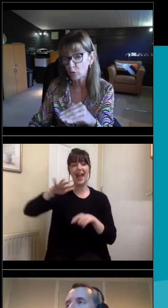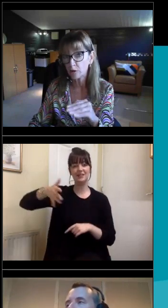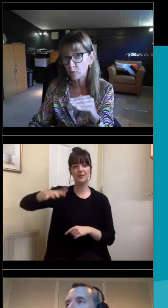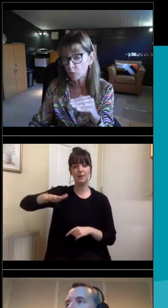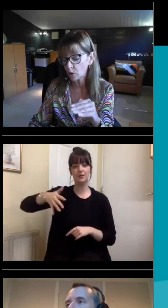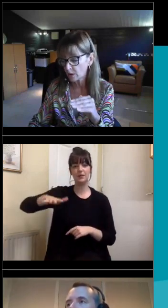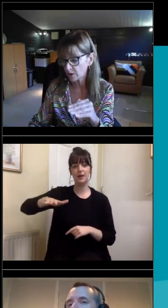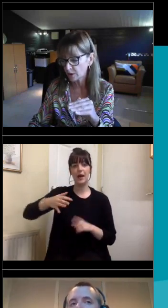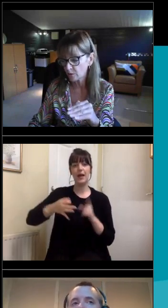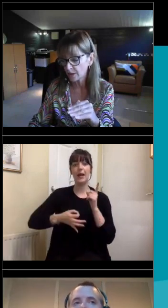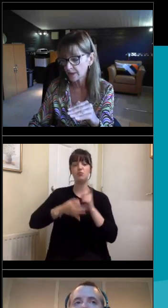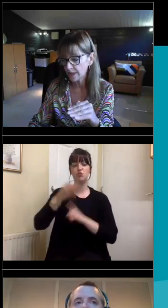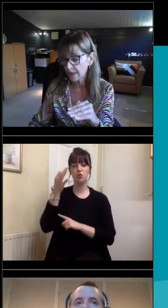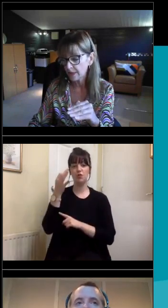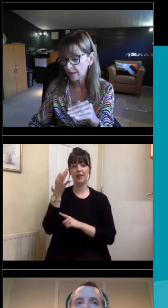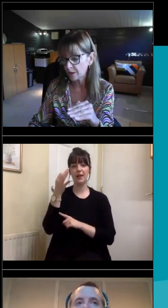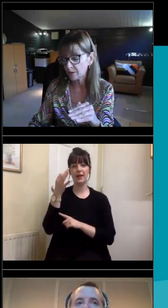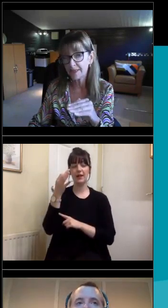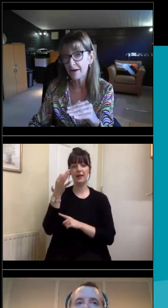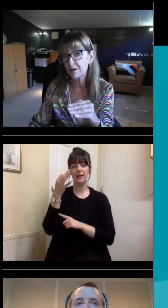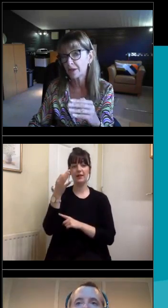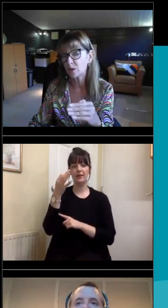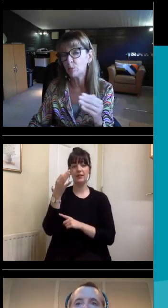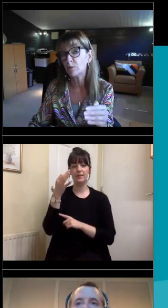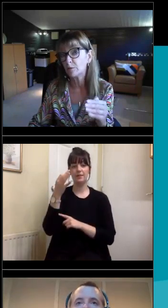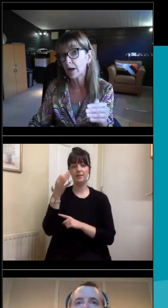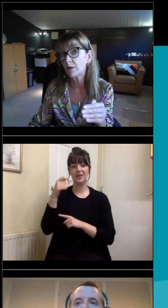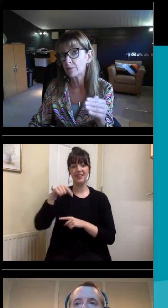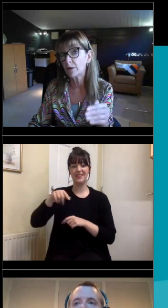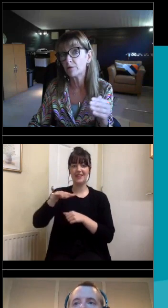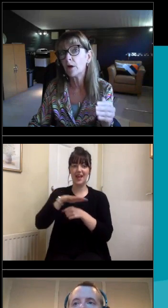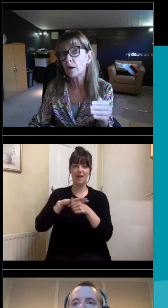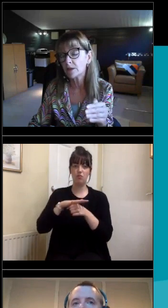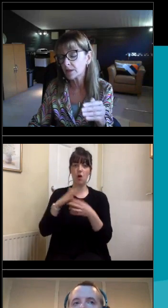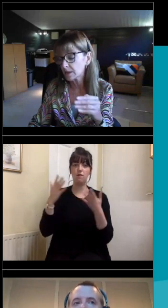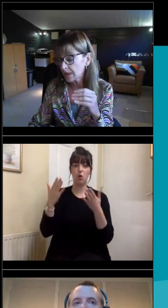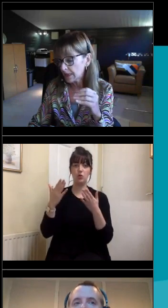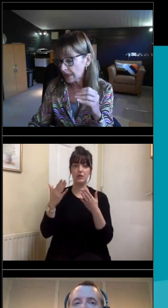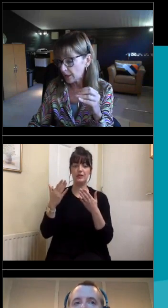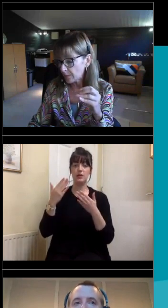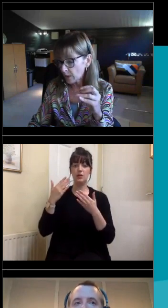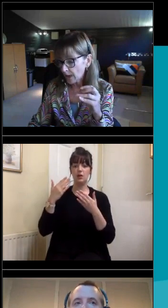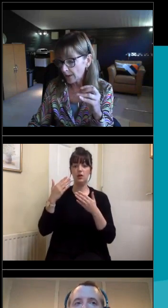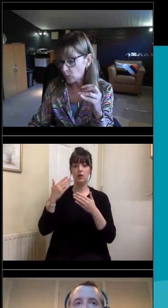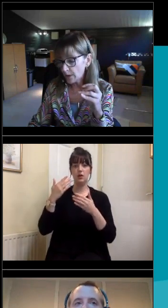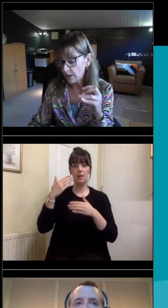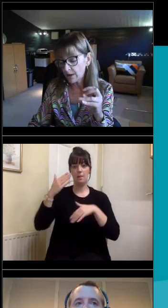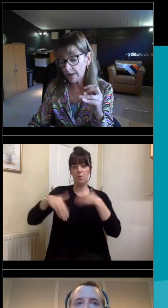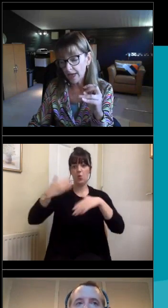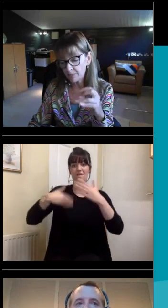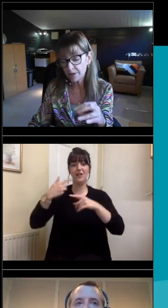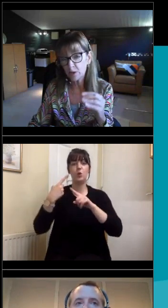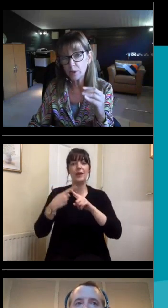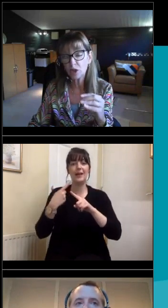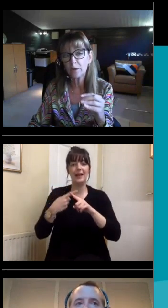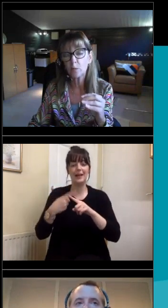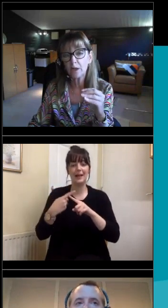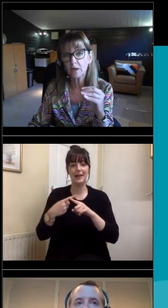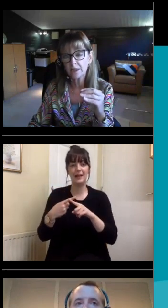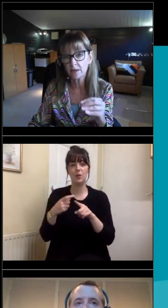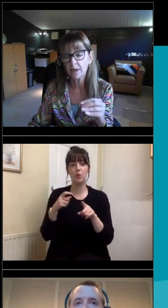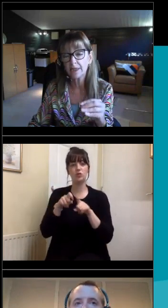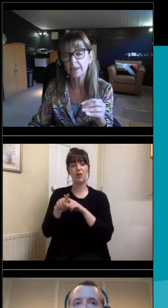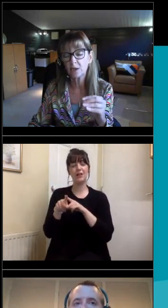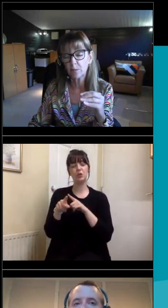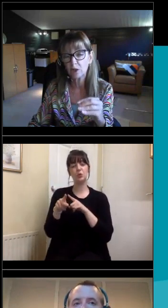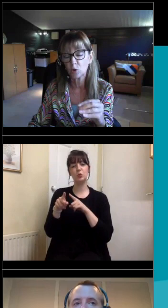and improving the forecasting on that. And this is an area that is moving very, very fast. And everything that we're doing,